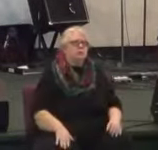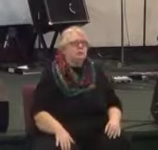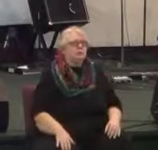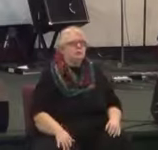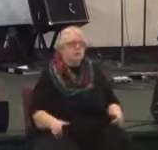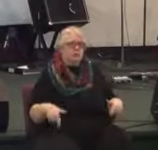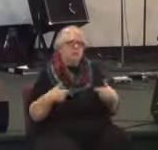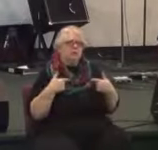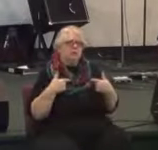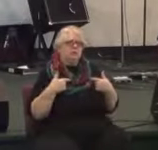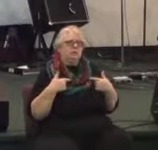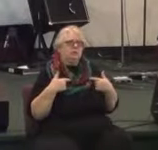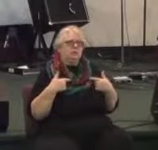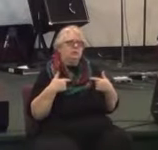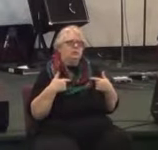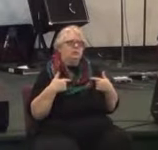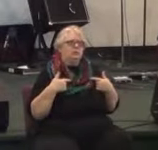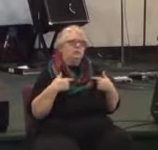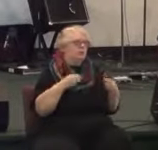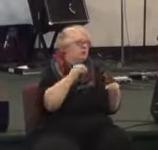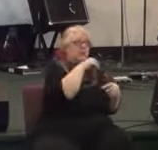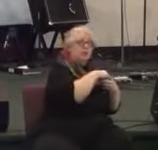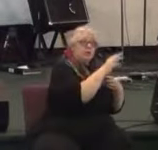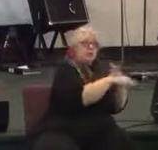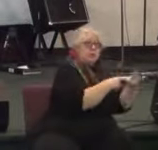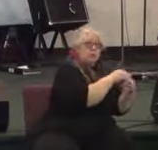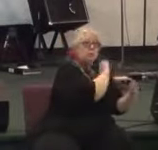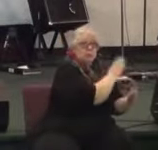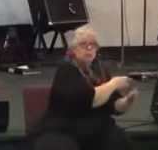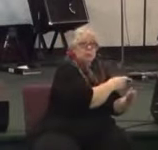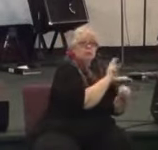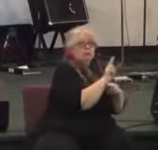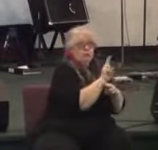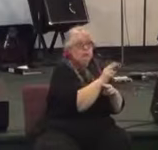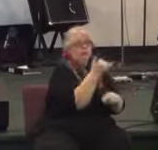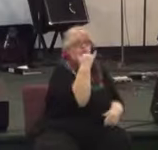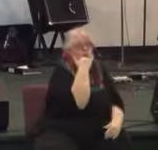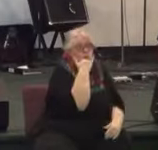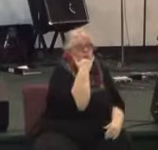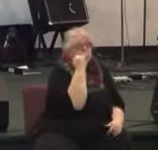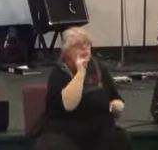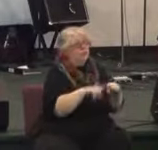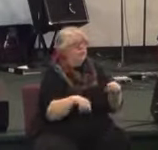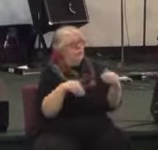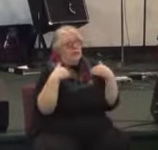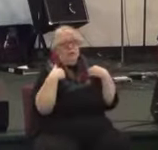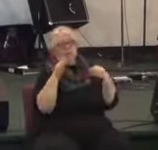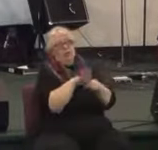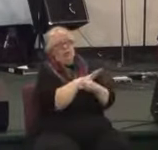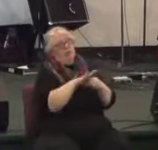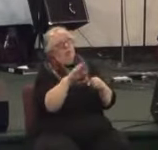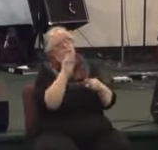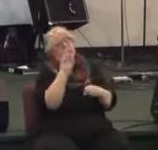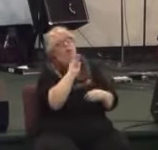the world, it gets used for bad. We never can get enough power. And he used